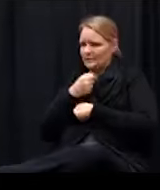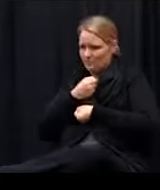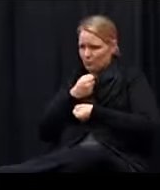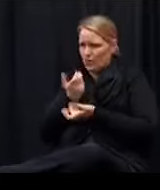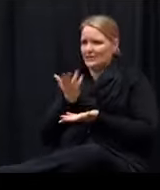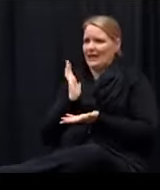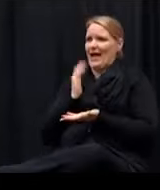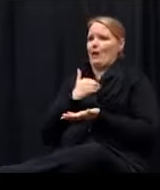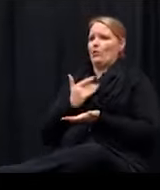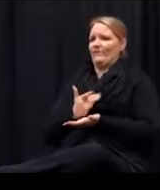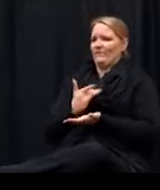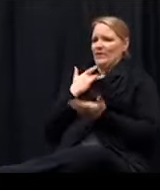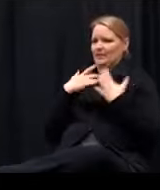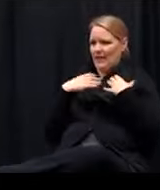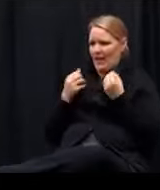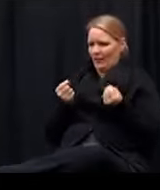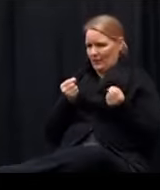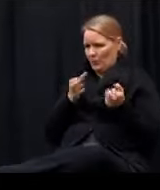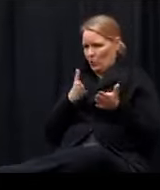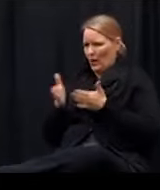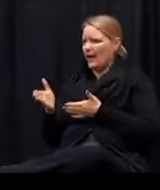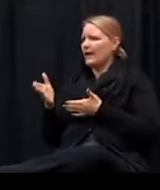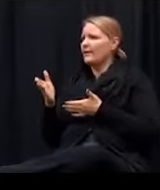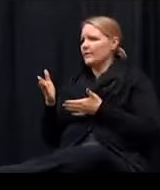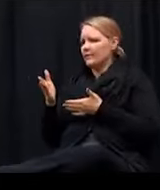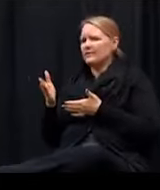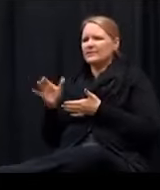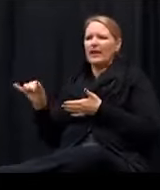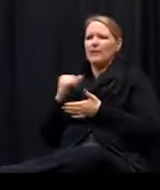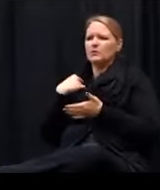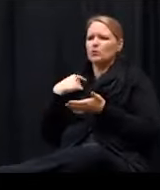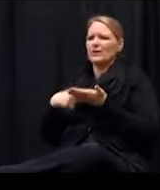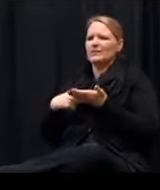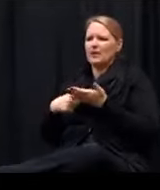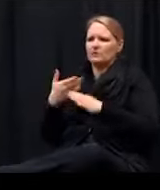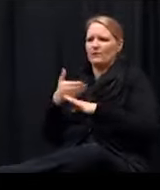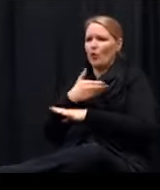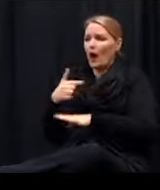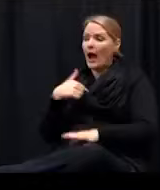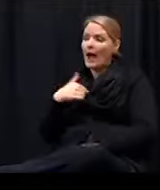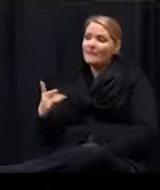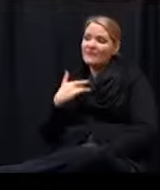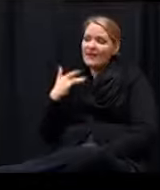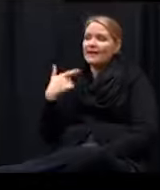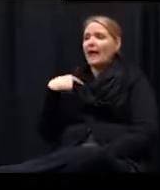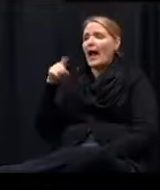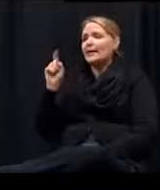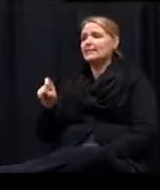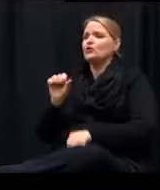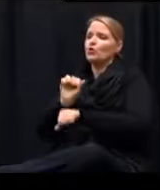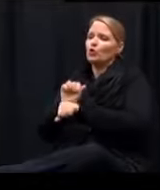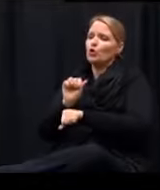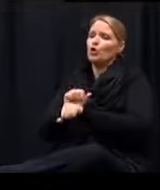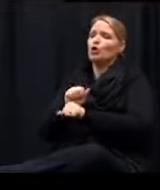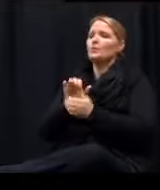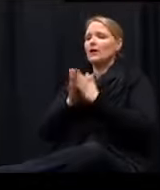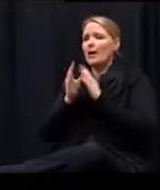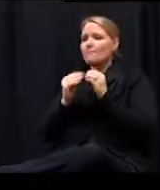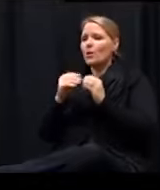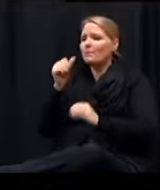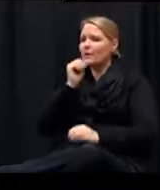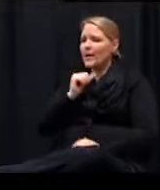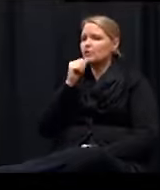feelings in a healthy way, so exactly what we had talked about just before, like, yeah, I'm feeling, you know, I need to really work on me being more patient. I was